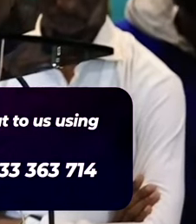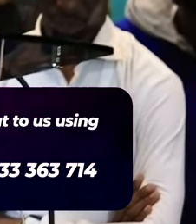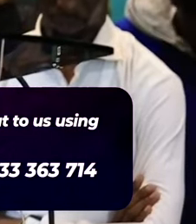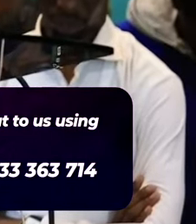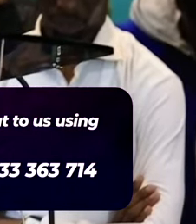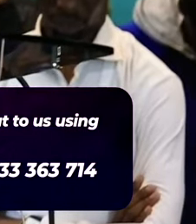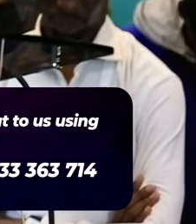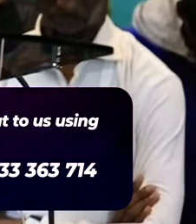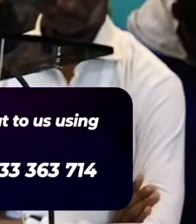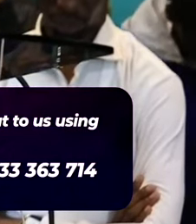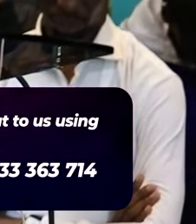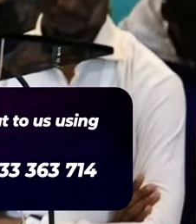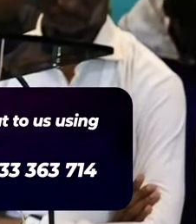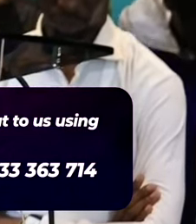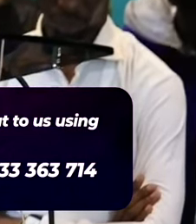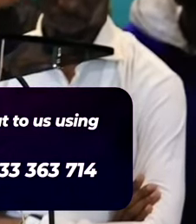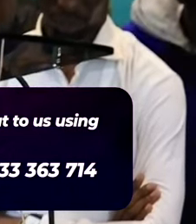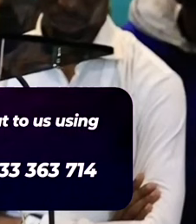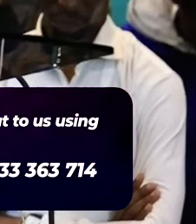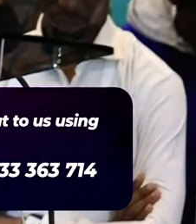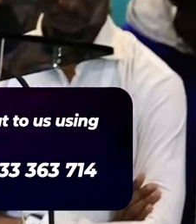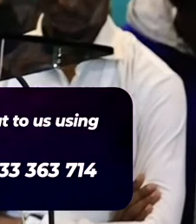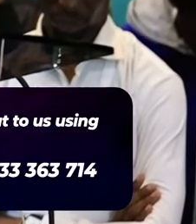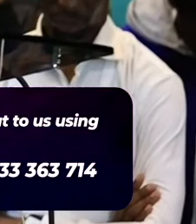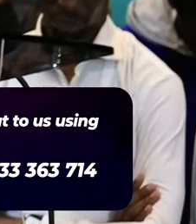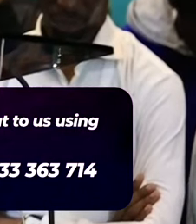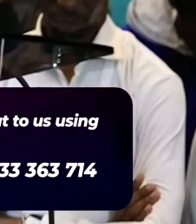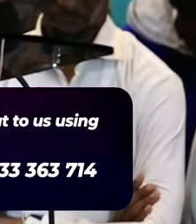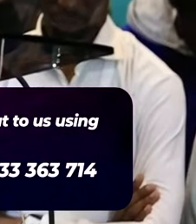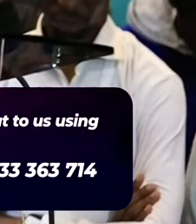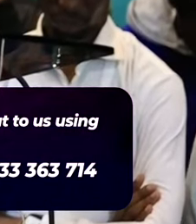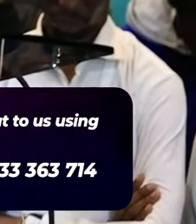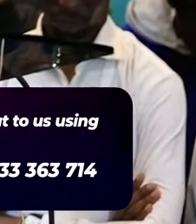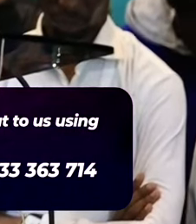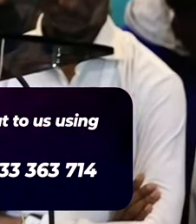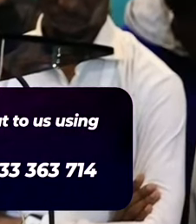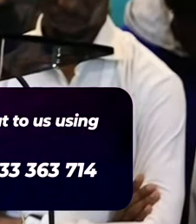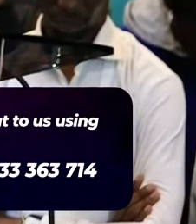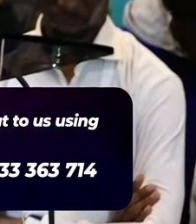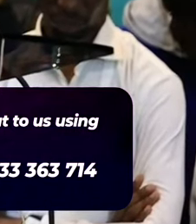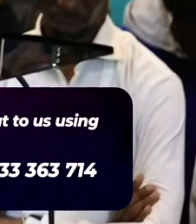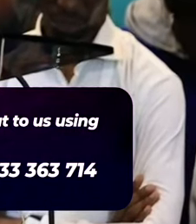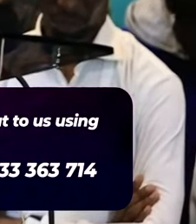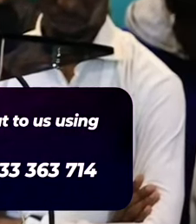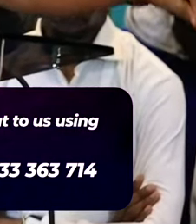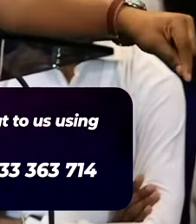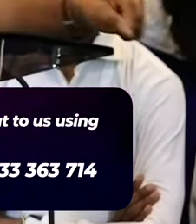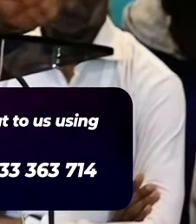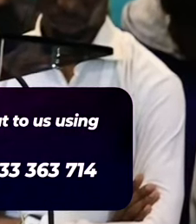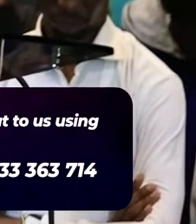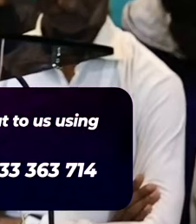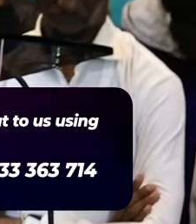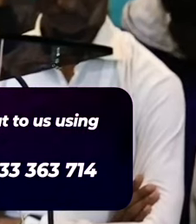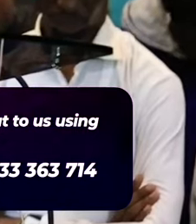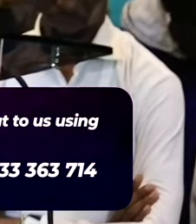of dating or courtship, that will be pleasing to heaven. May you send forth help. Anybody